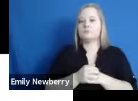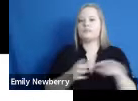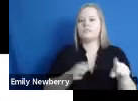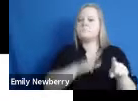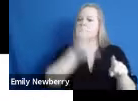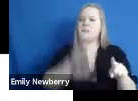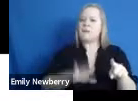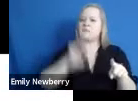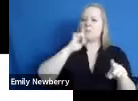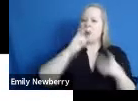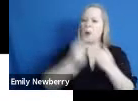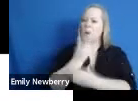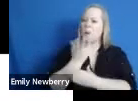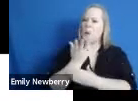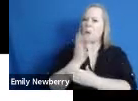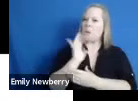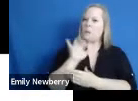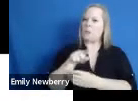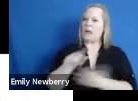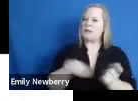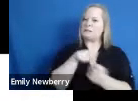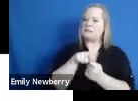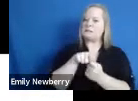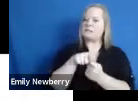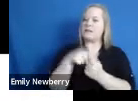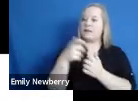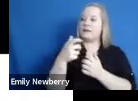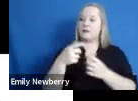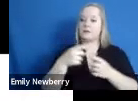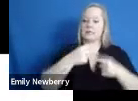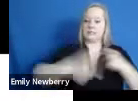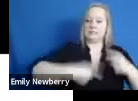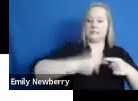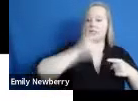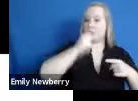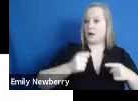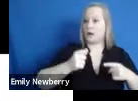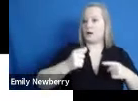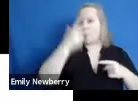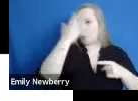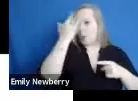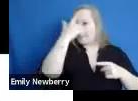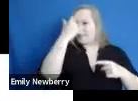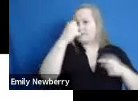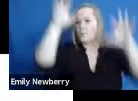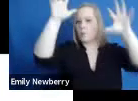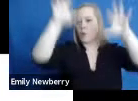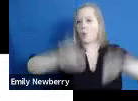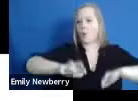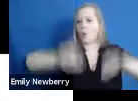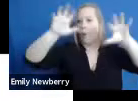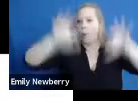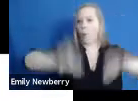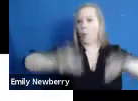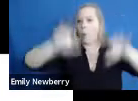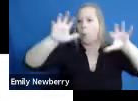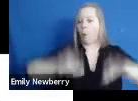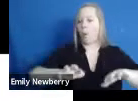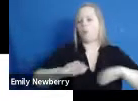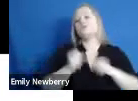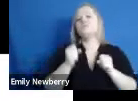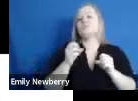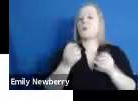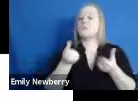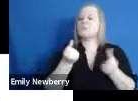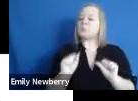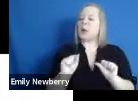growing cauliflower out of season, but they because of the monsoonal rains. And so this was a pilot project to